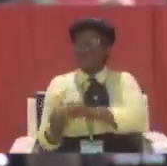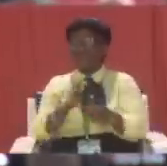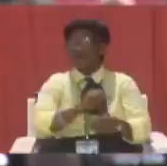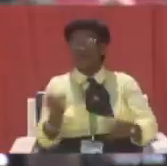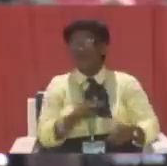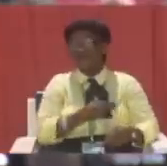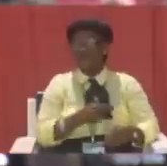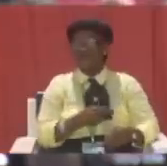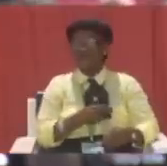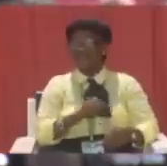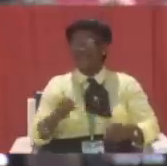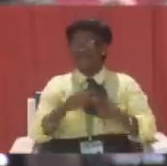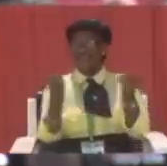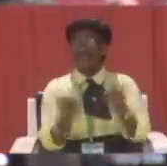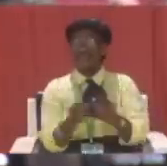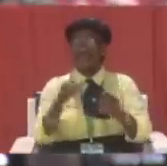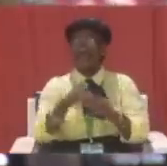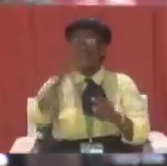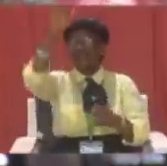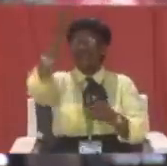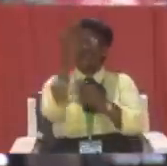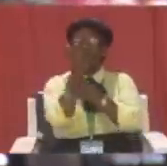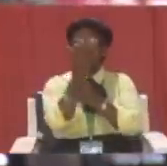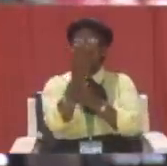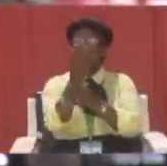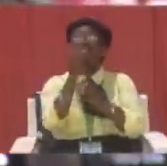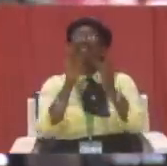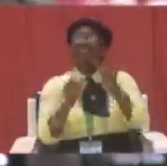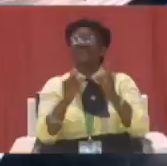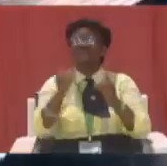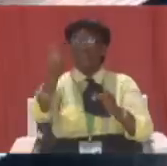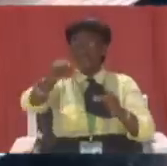anybody like that here, let me hear you shout hallelujah.